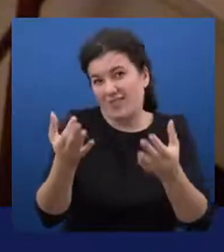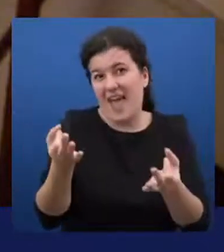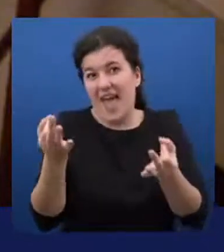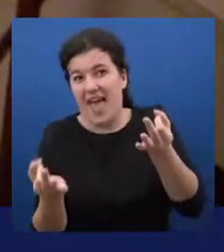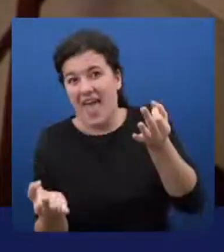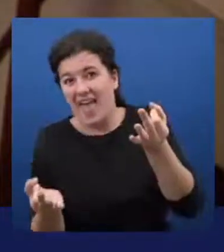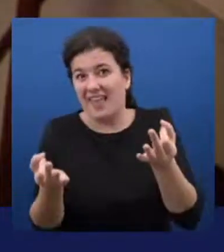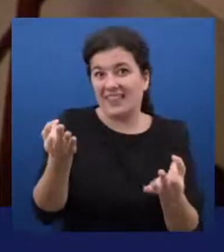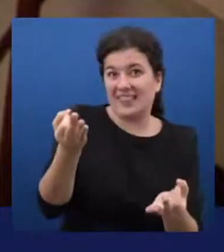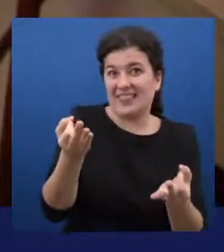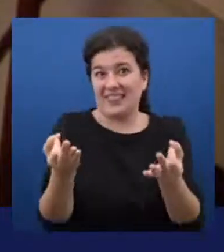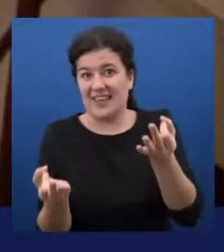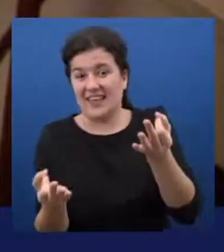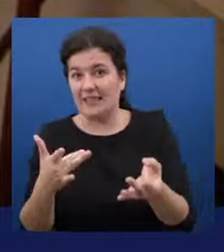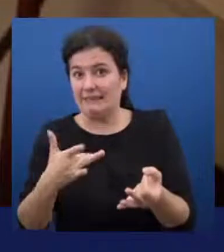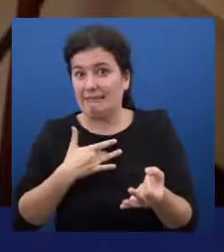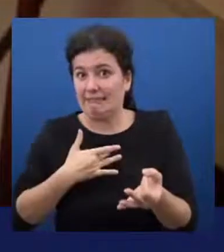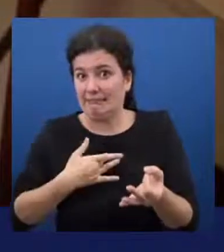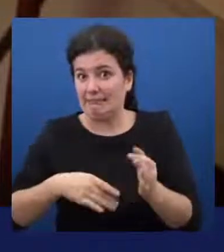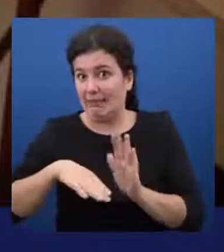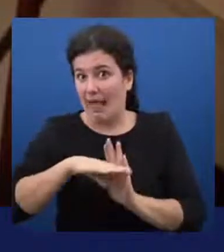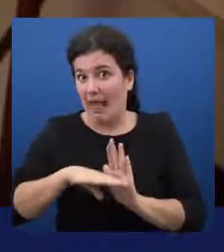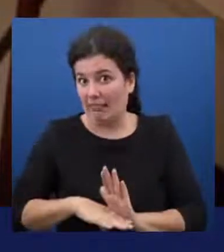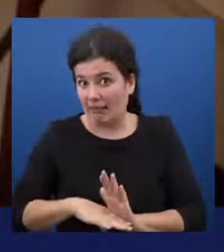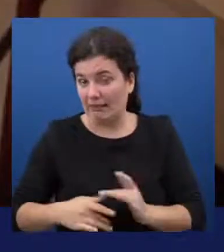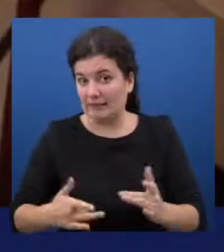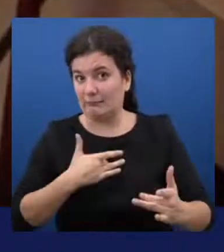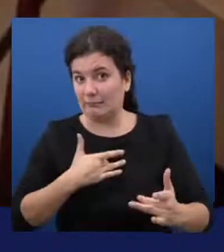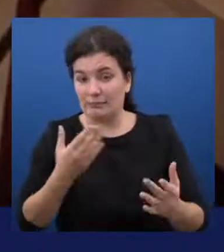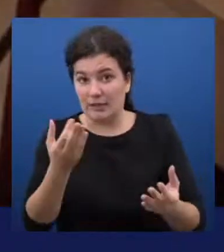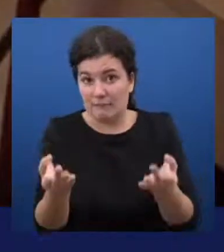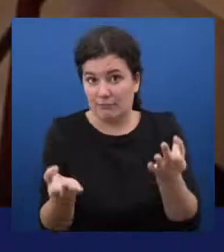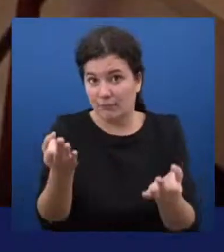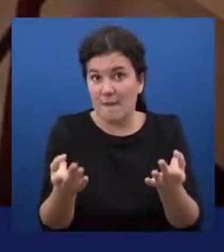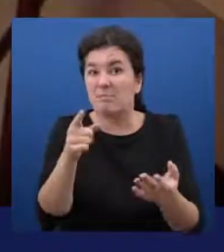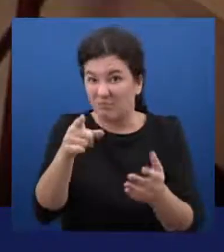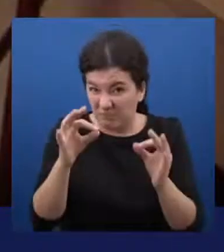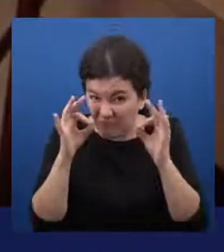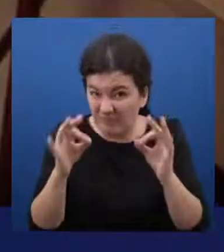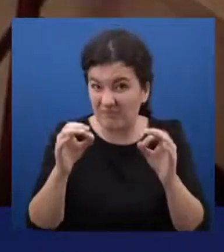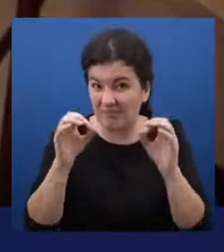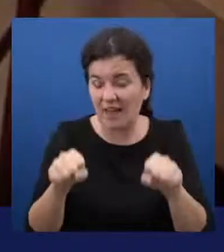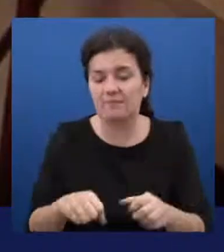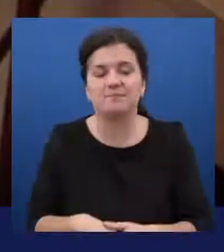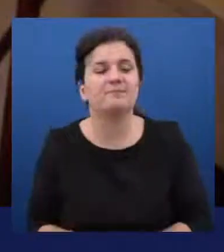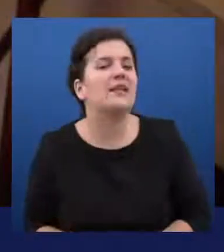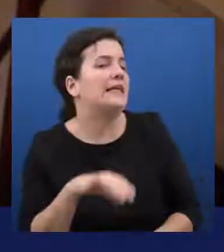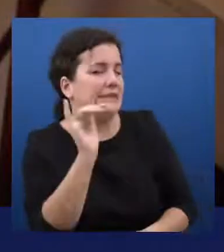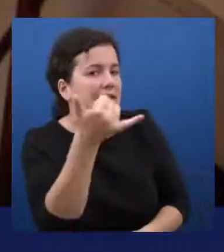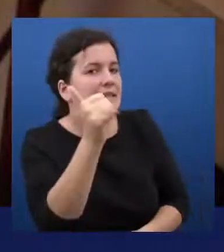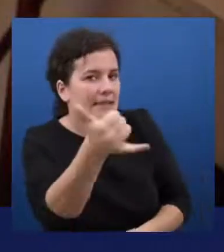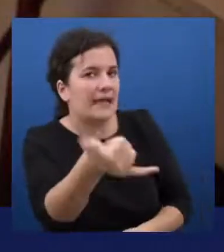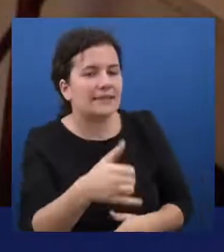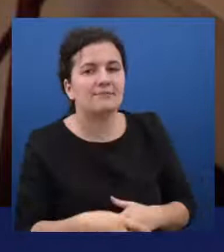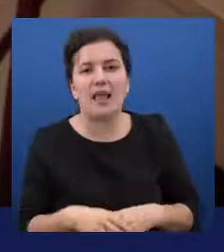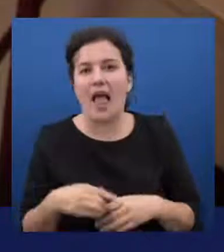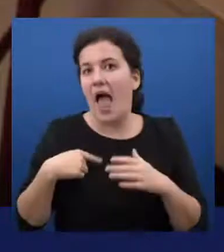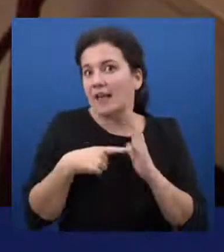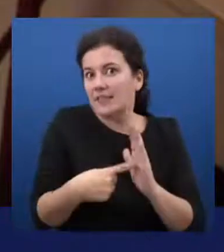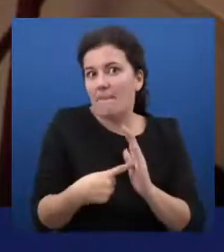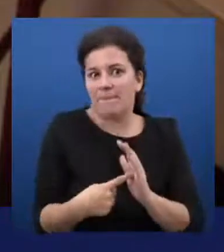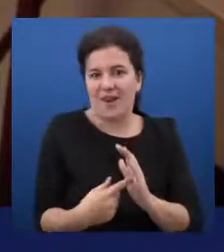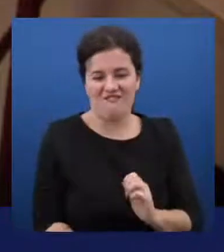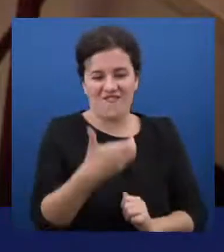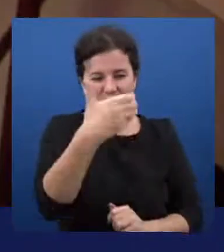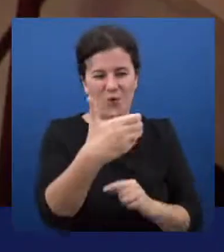correct to do so? I guess it depends, right? Like, for example, like when I talk to my phone, it looks at my face and I'm okay with